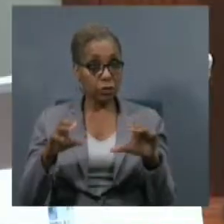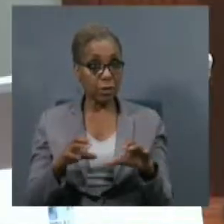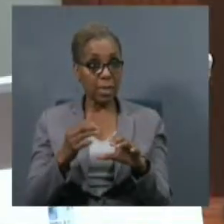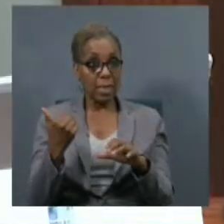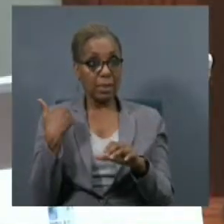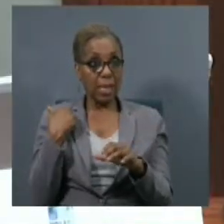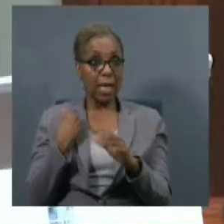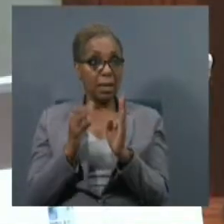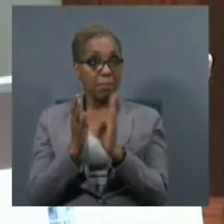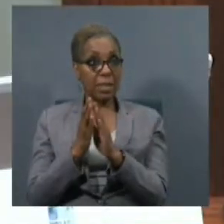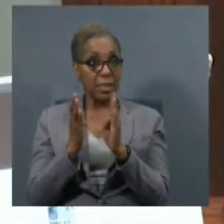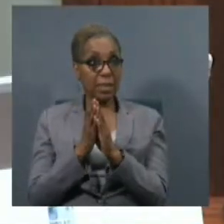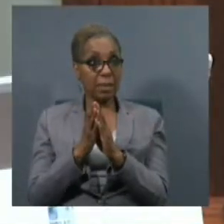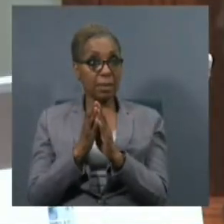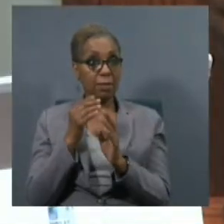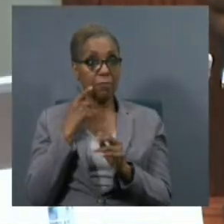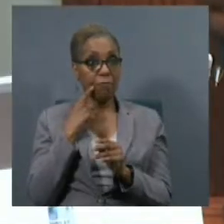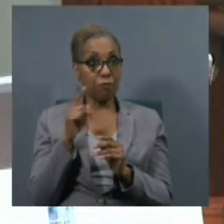on